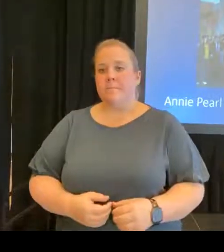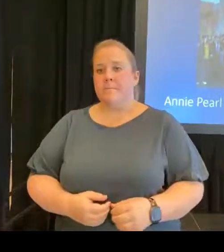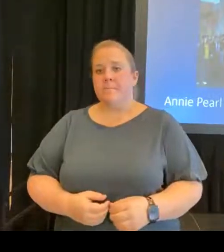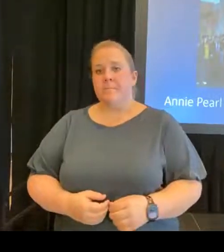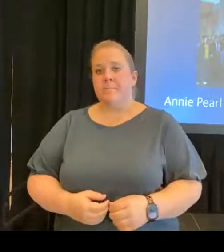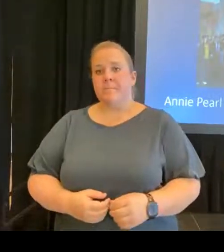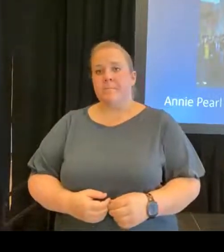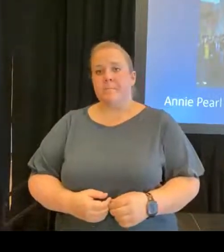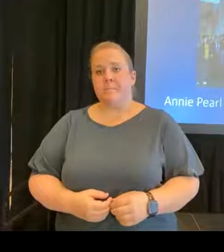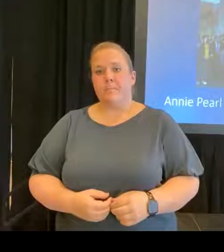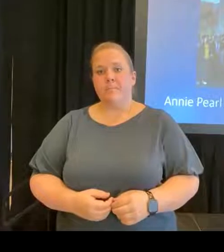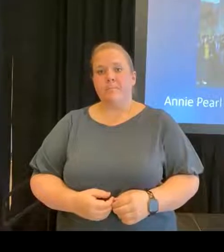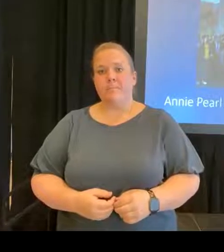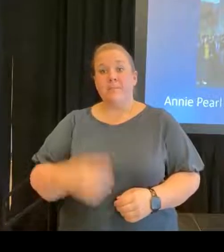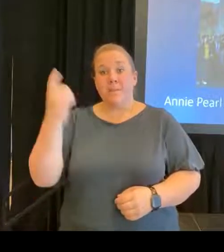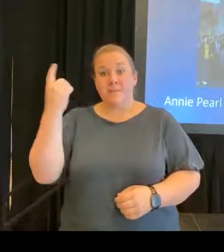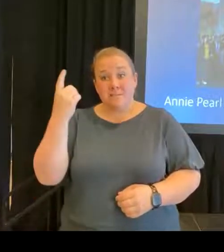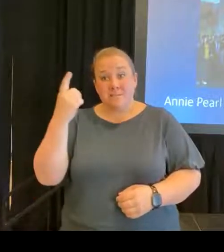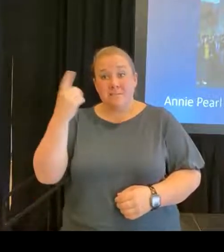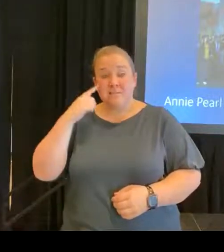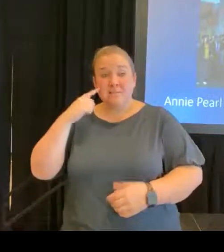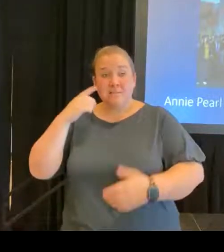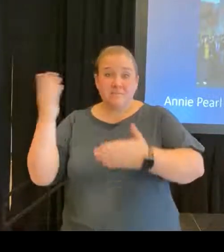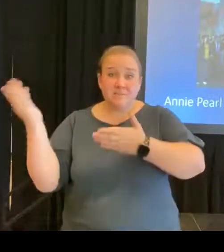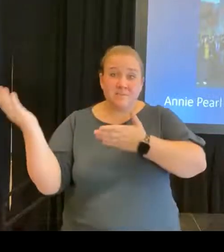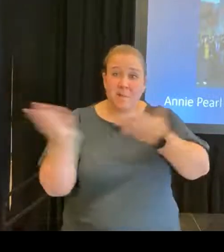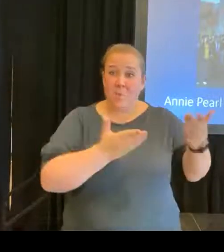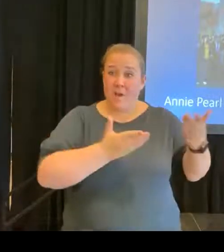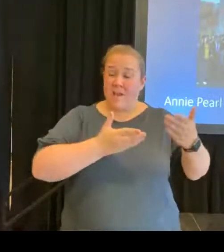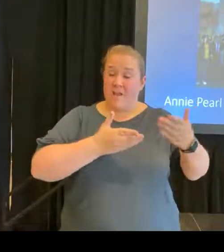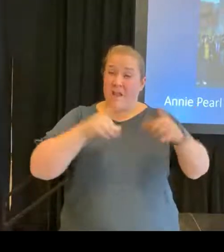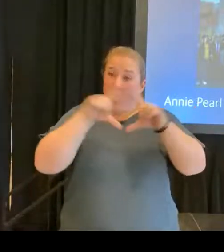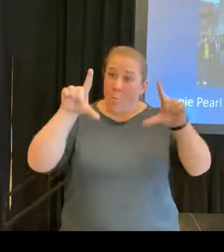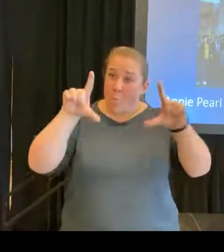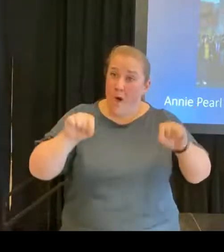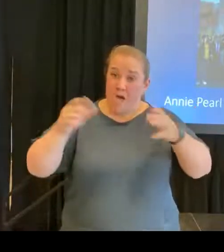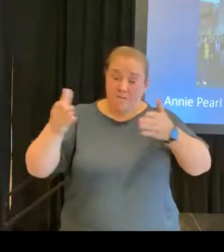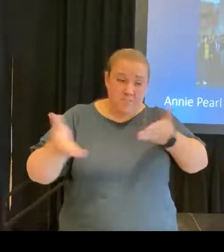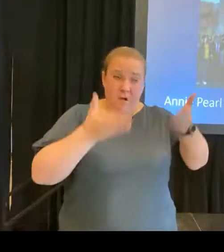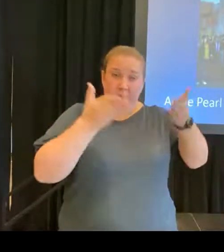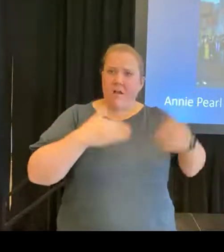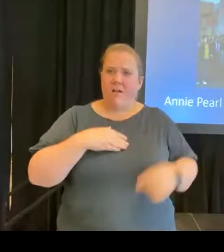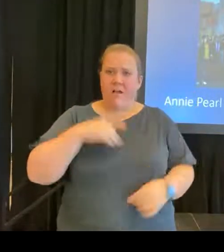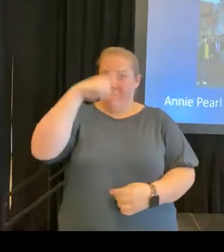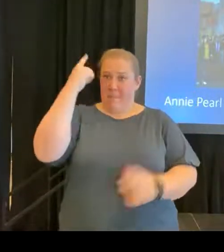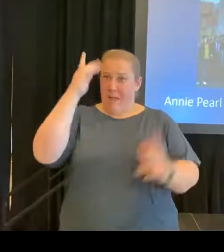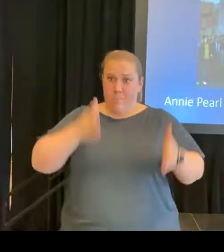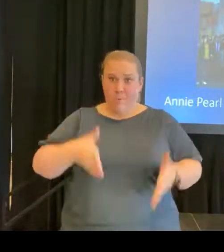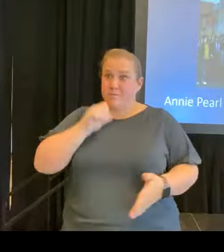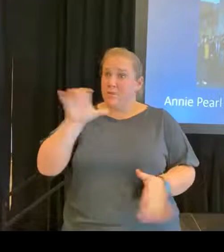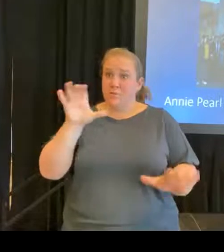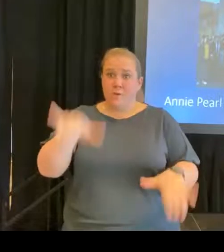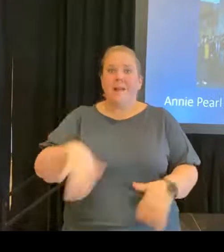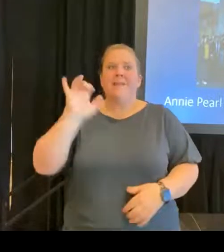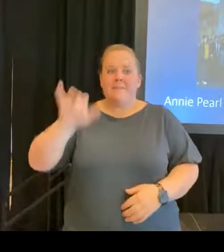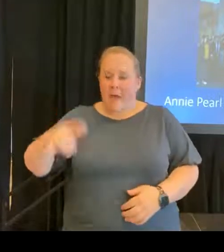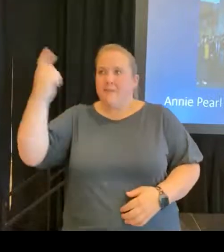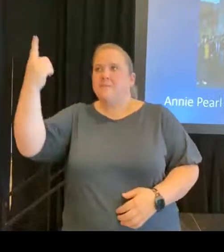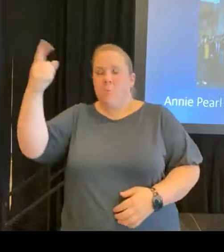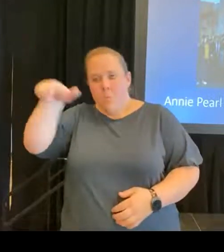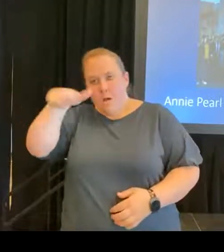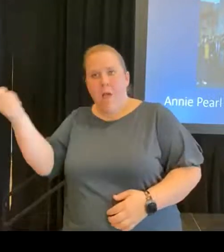Now somebody will bring a whole pallet of bricks, and then no black person do that. That's somebody infiltrated